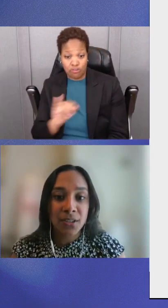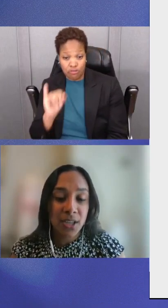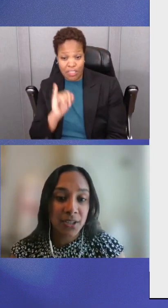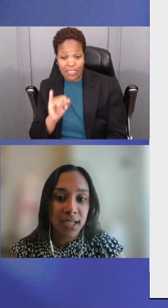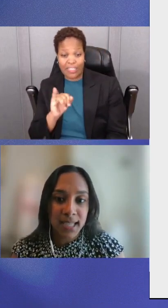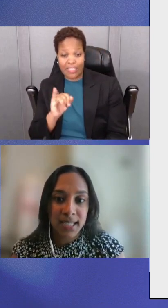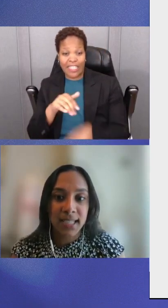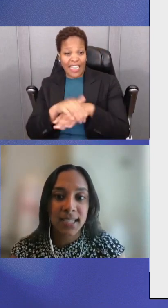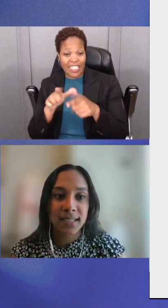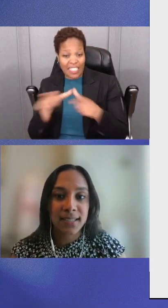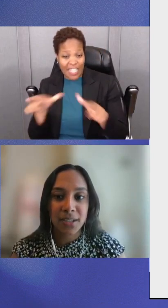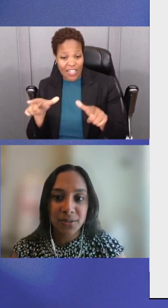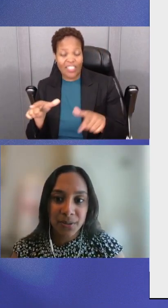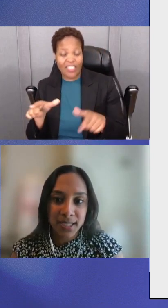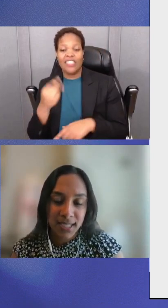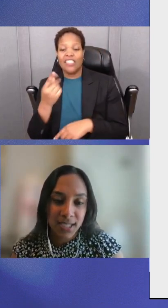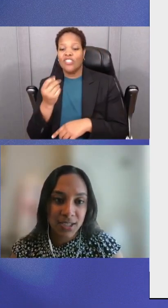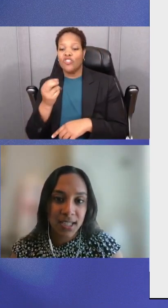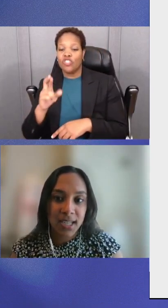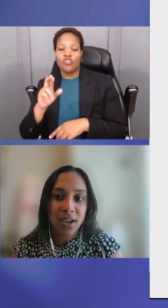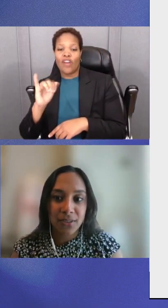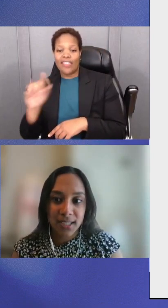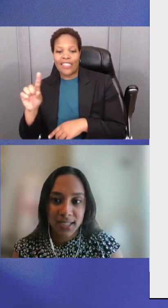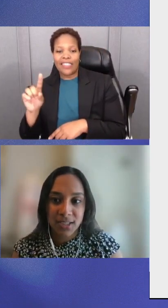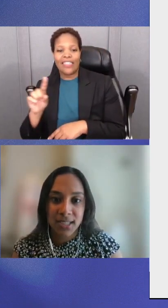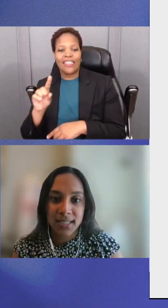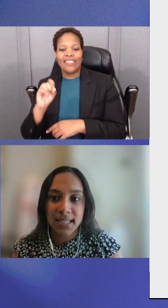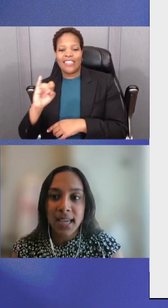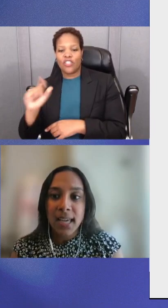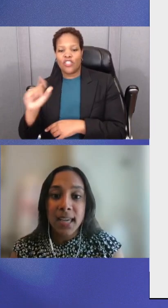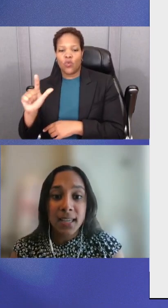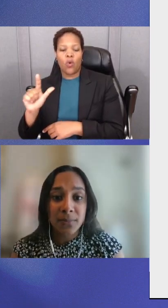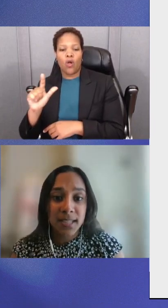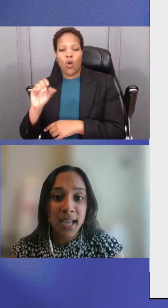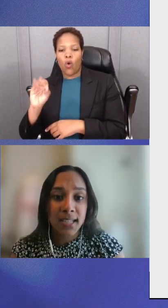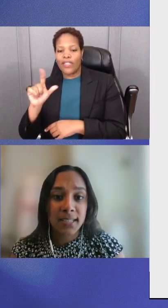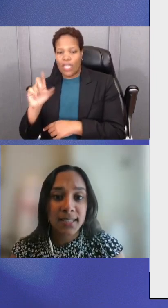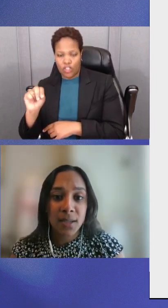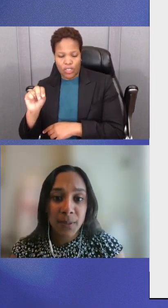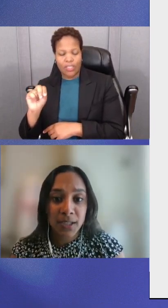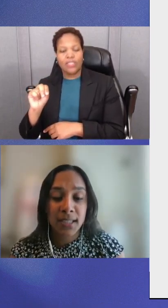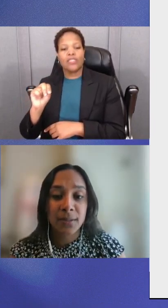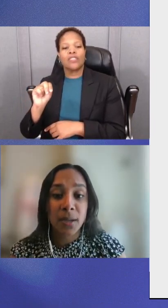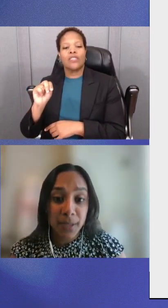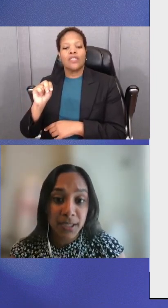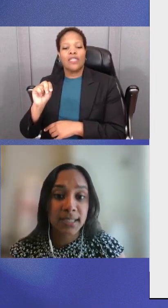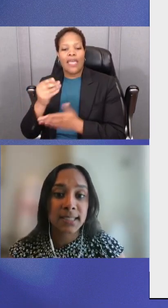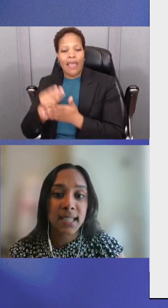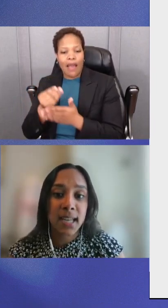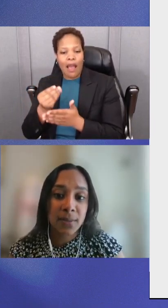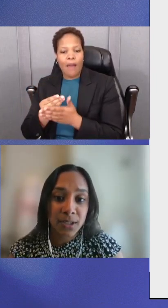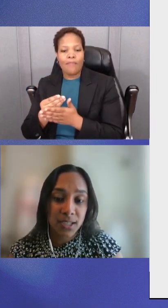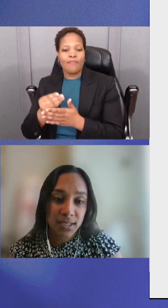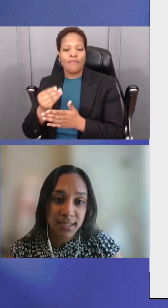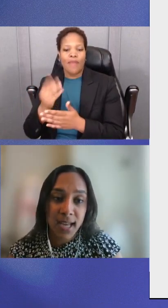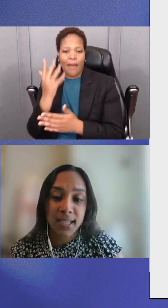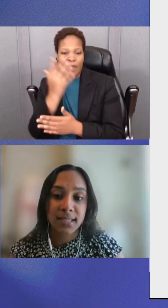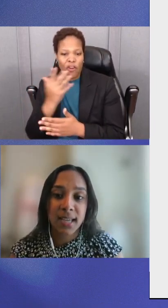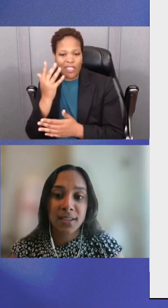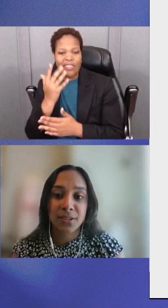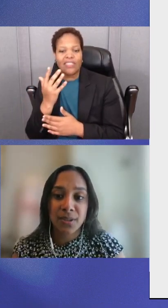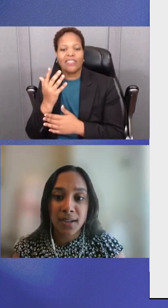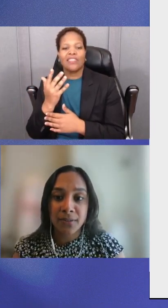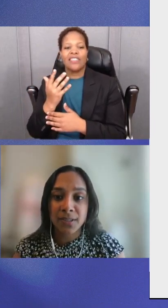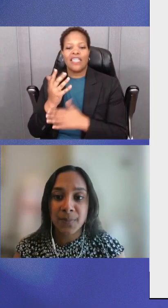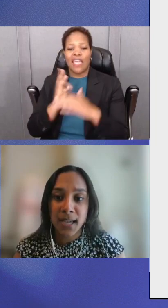gender identity, sexual orientation, health conditions, income status, appearance, and immigration status